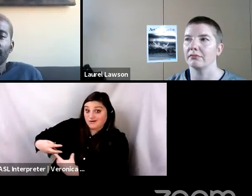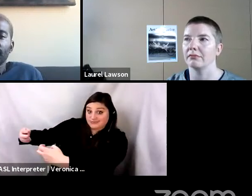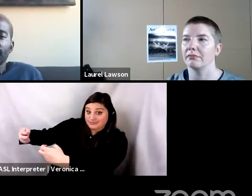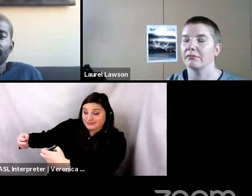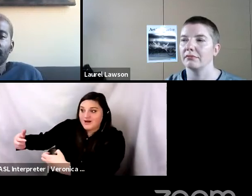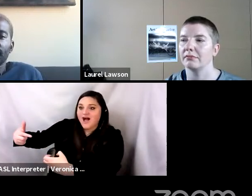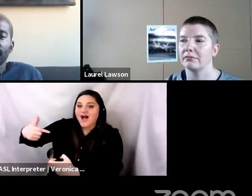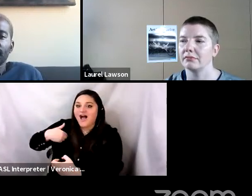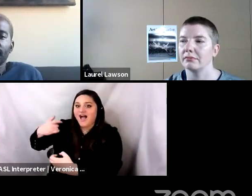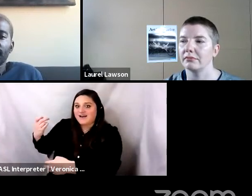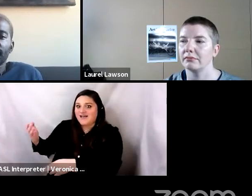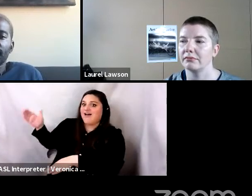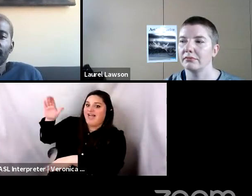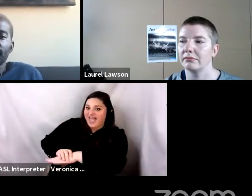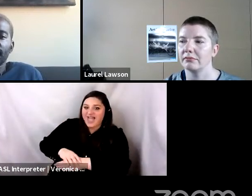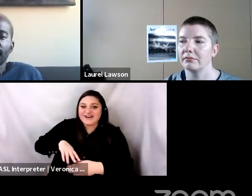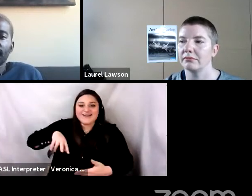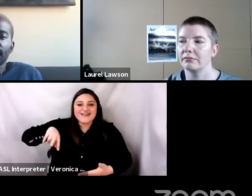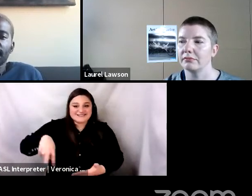And